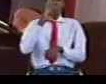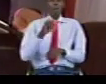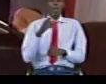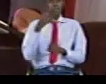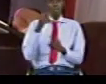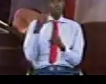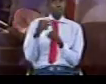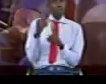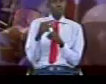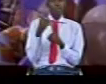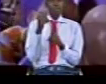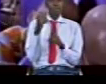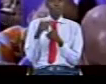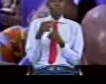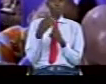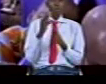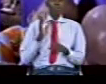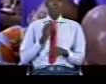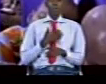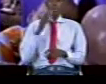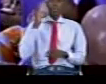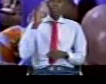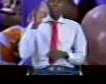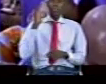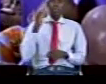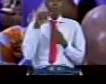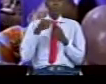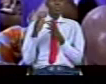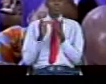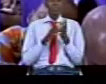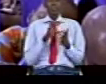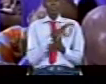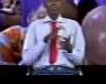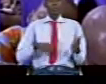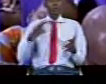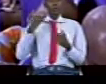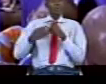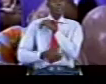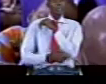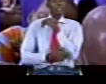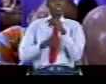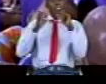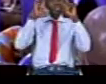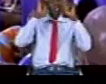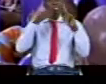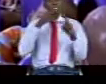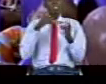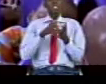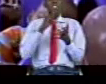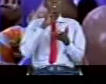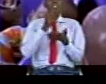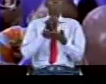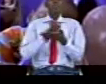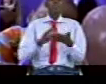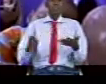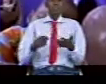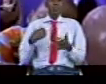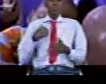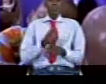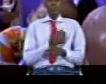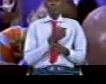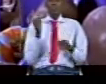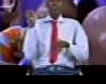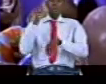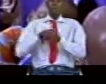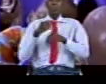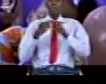the word of our testimony. When Jesus was tempted, he said, it is written. Number three, we overcome by the blood